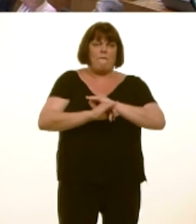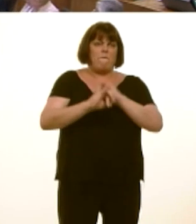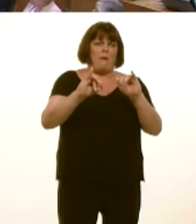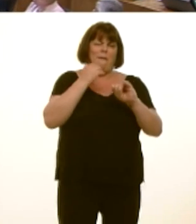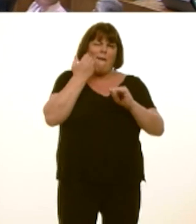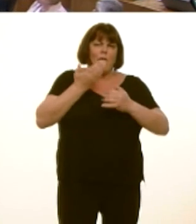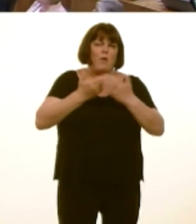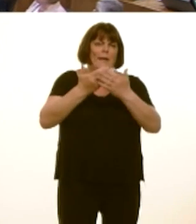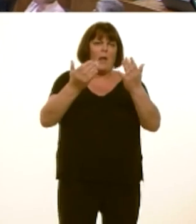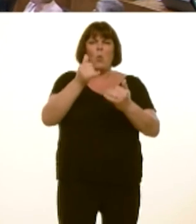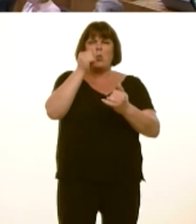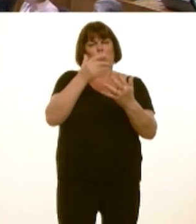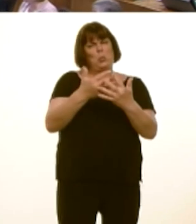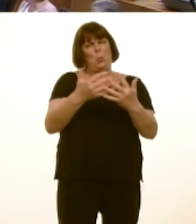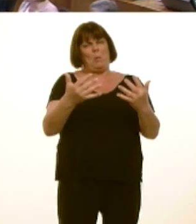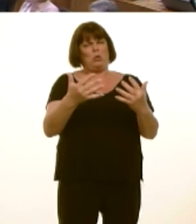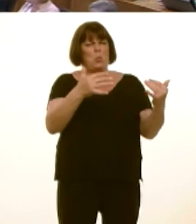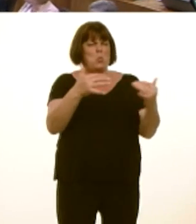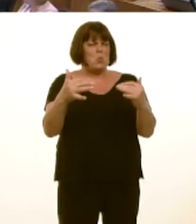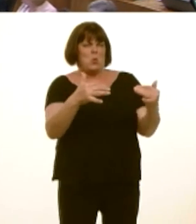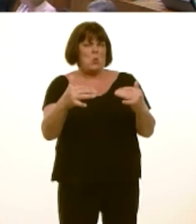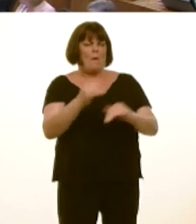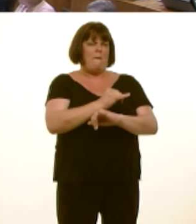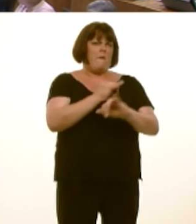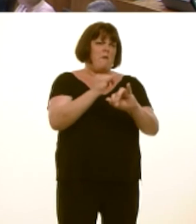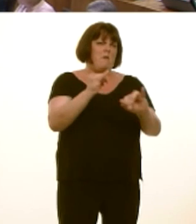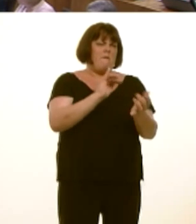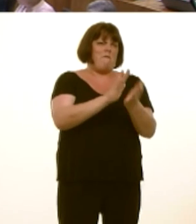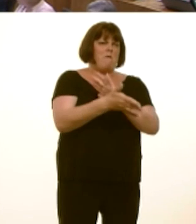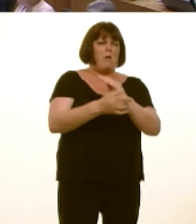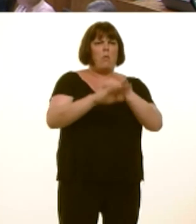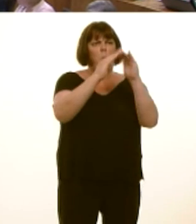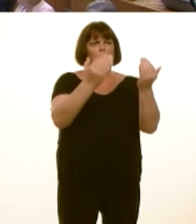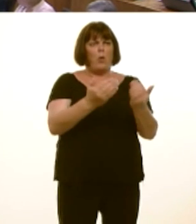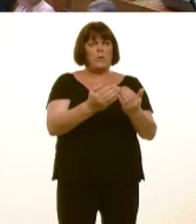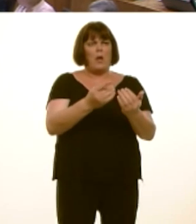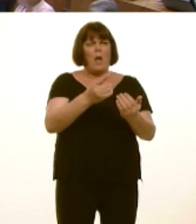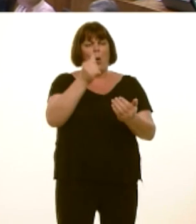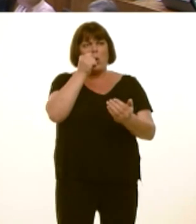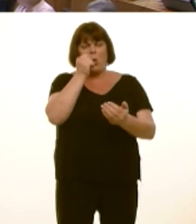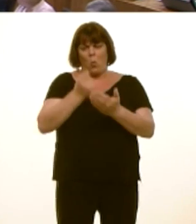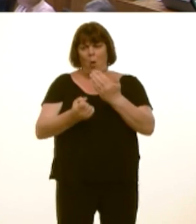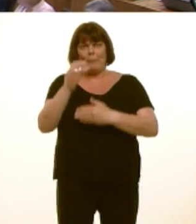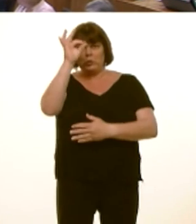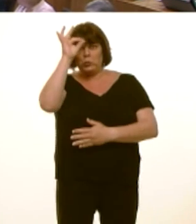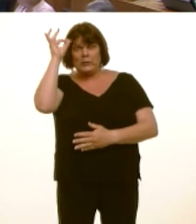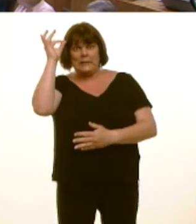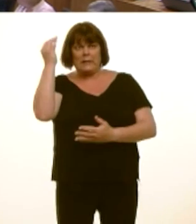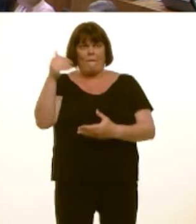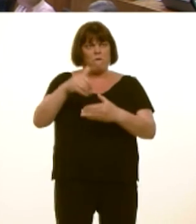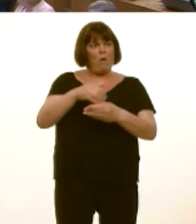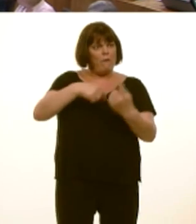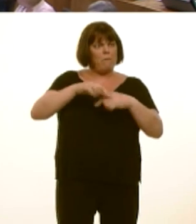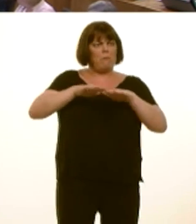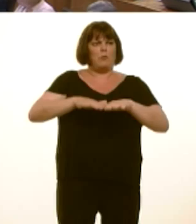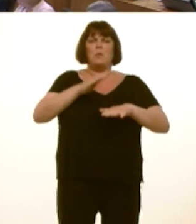too much of it in too many places in the world, and this attack has brought it close to home. And we too pay tribute